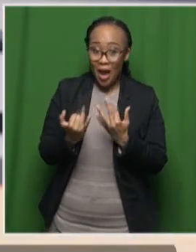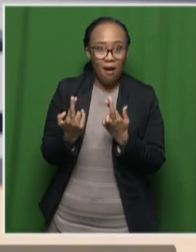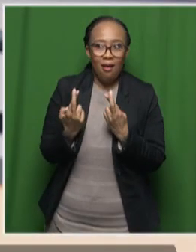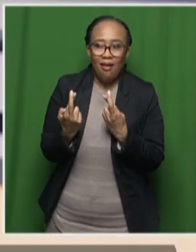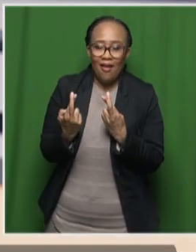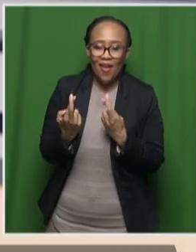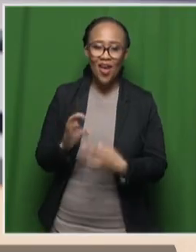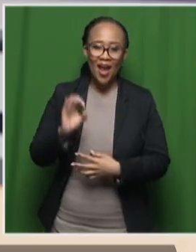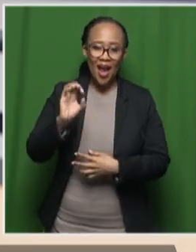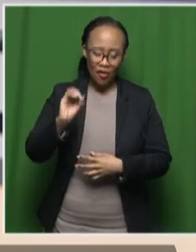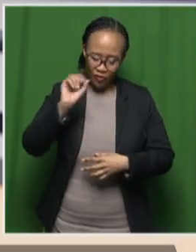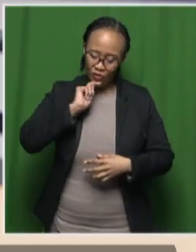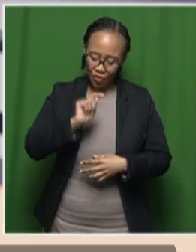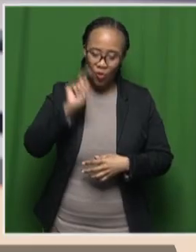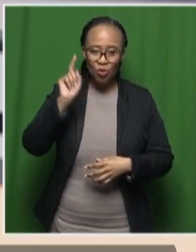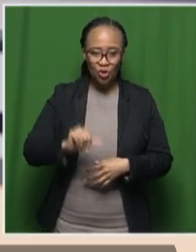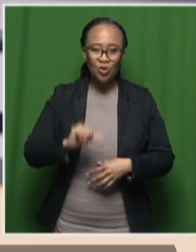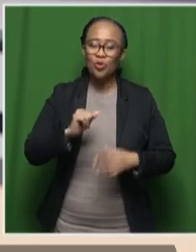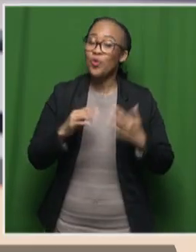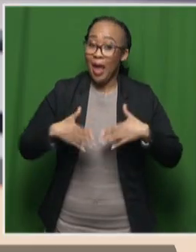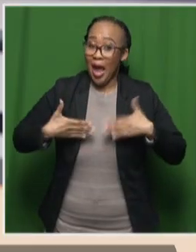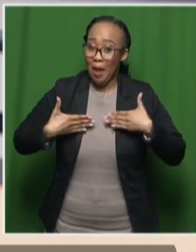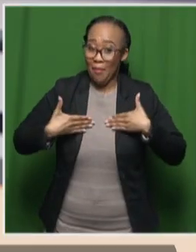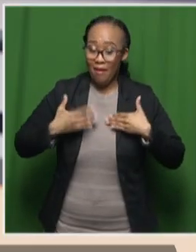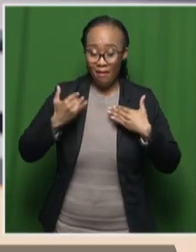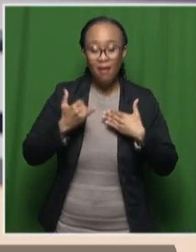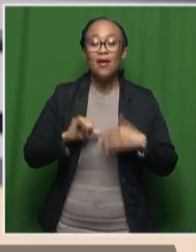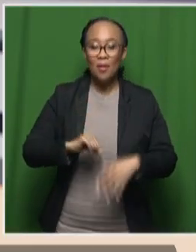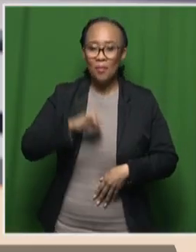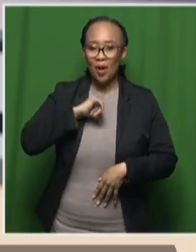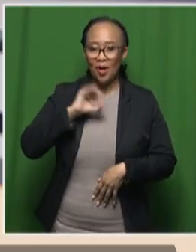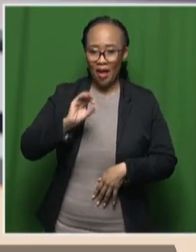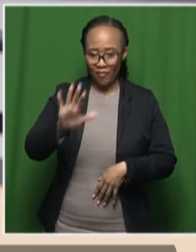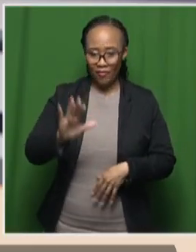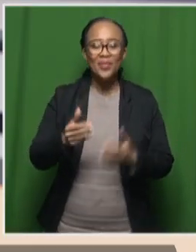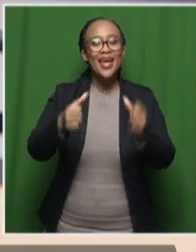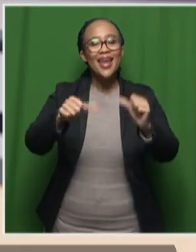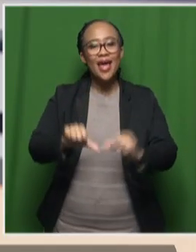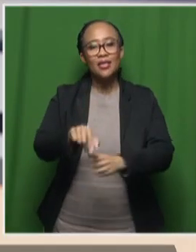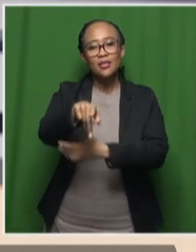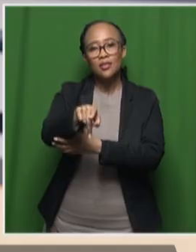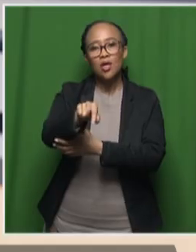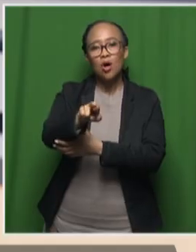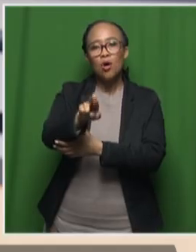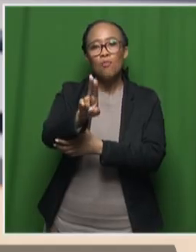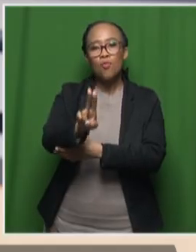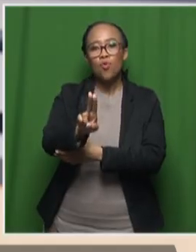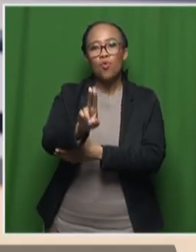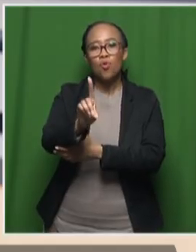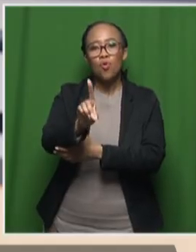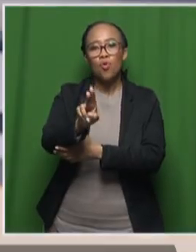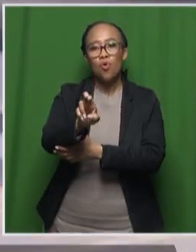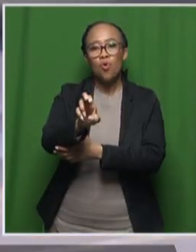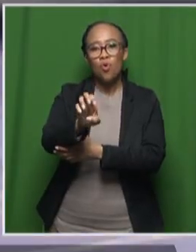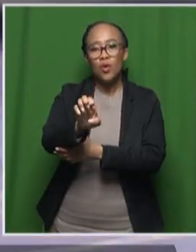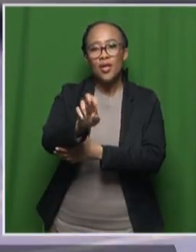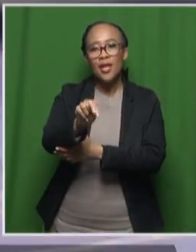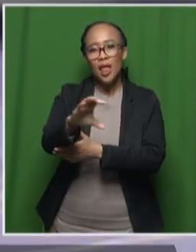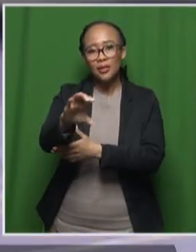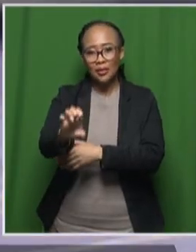really are. We should be very proud of ourselves. Prudence. Let's talk about Prudence because, I mean, in that 800 meter, we're looking tonight.